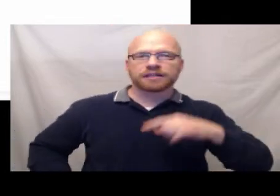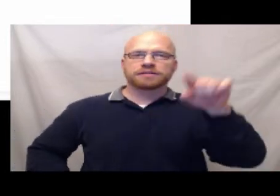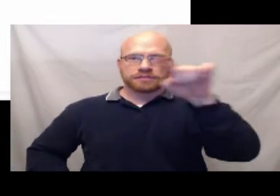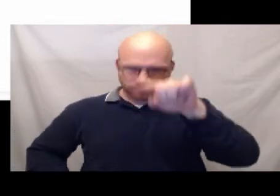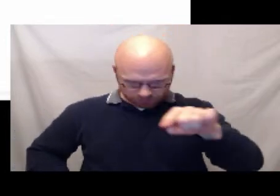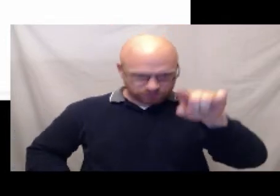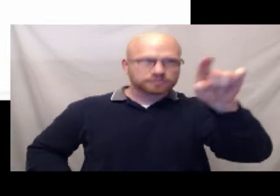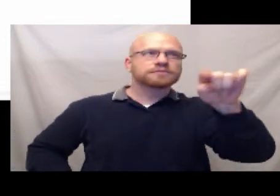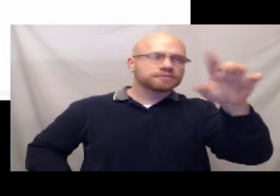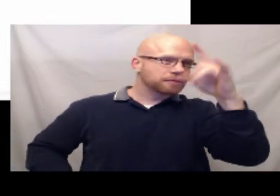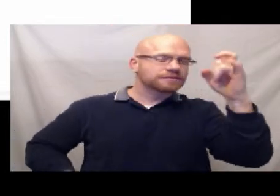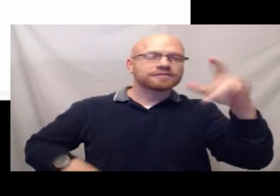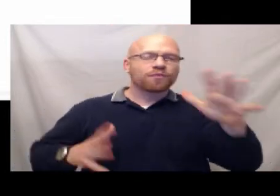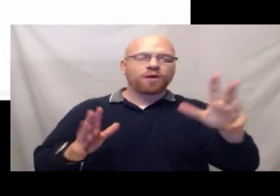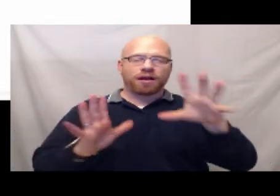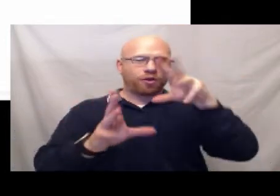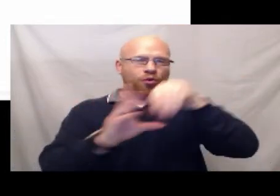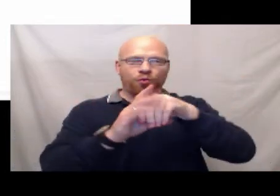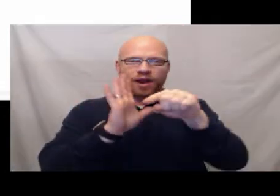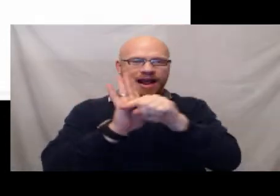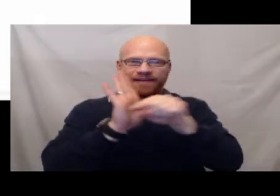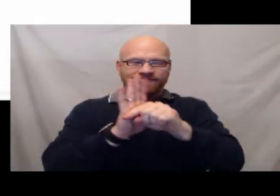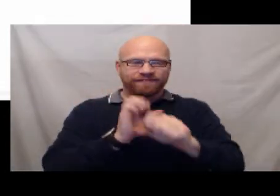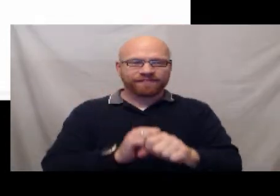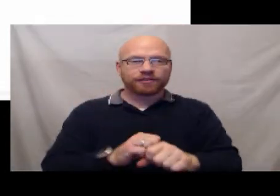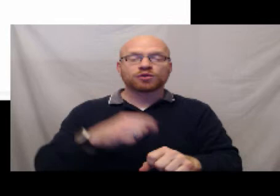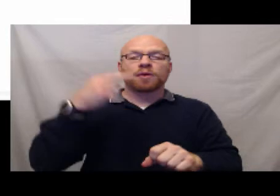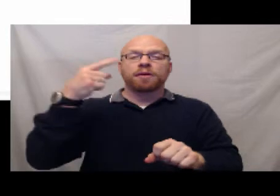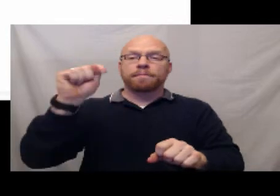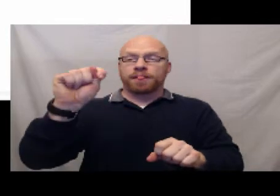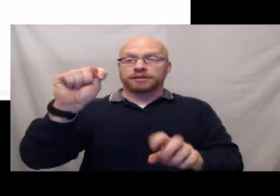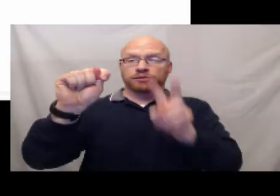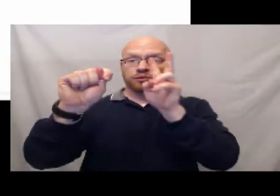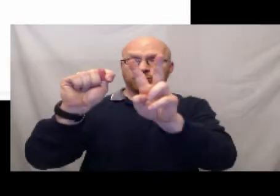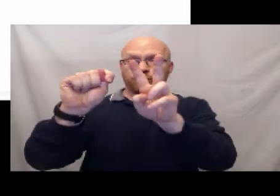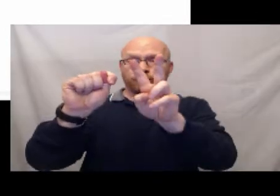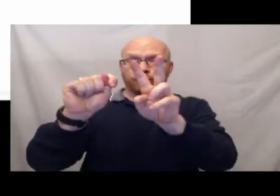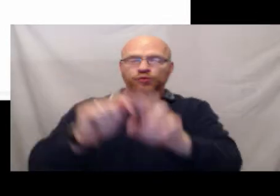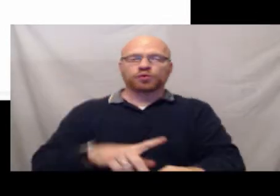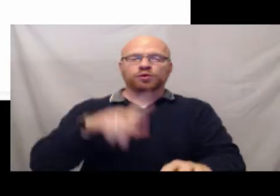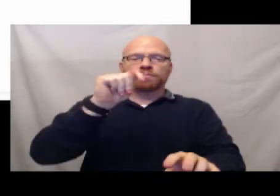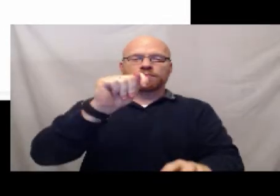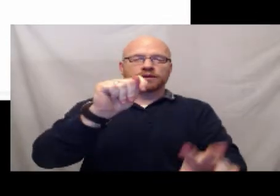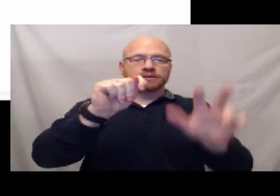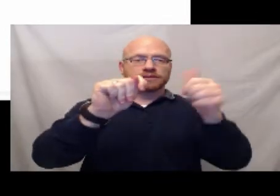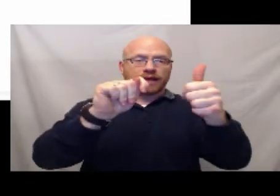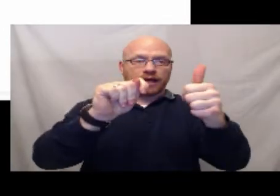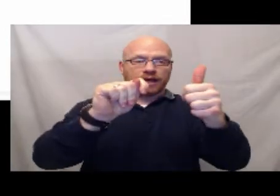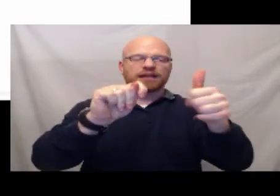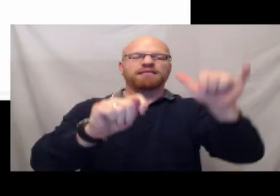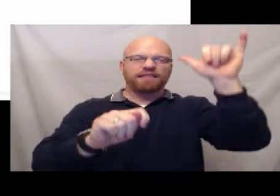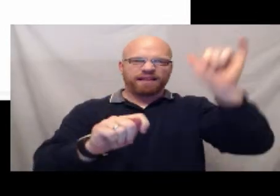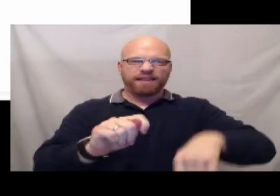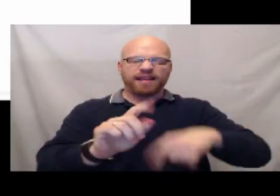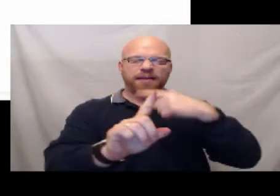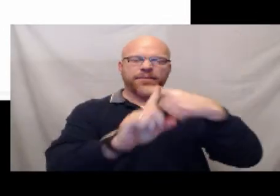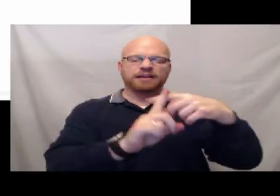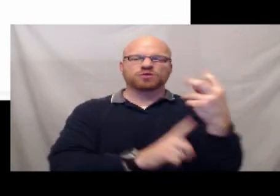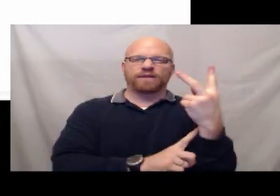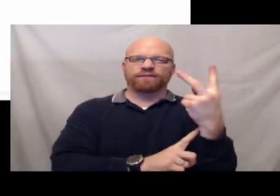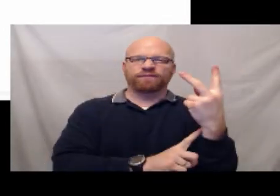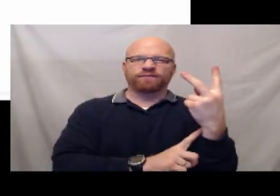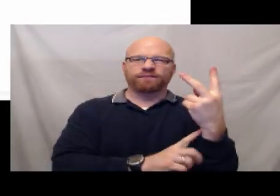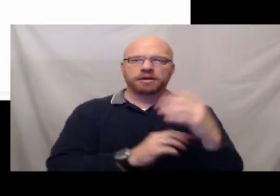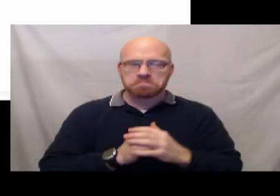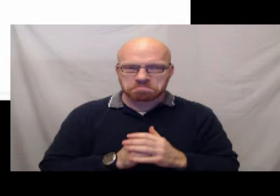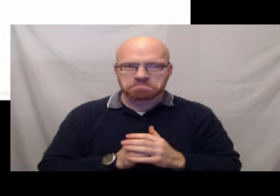Now I chose that whole goofy circle is because we're not including the negative. It's positive 2 plus positive